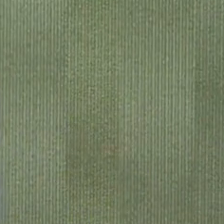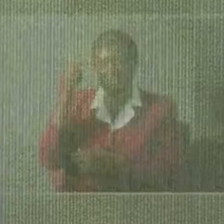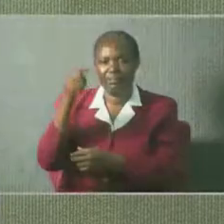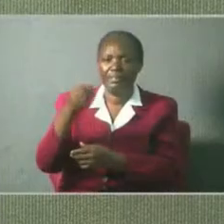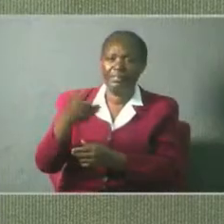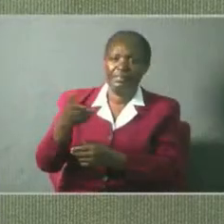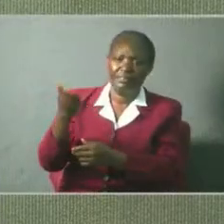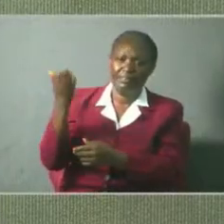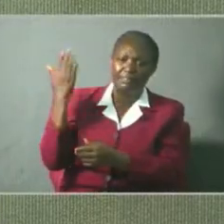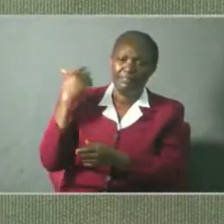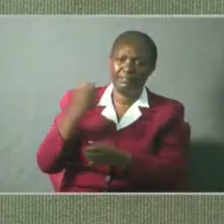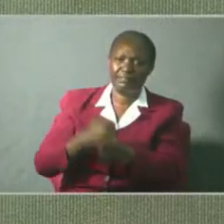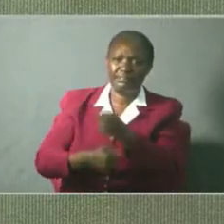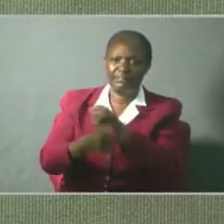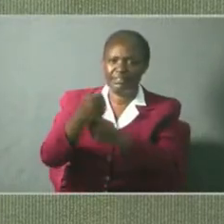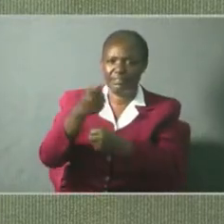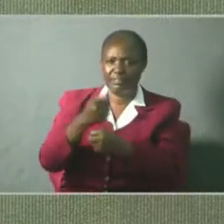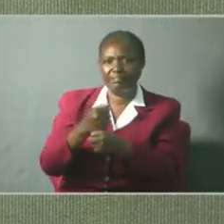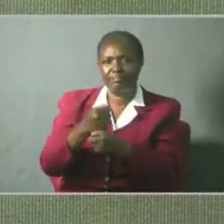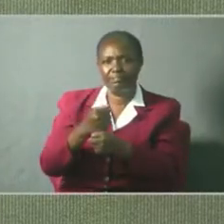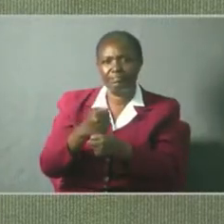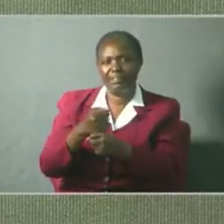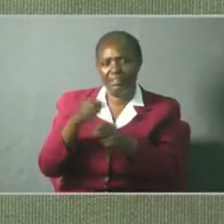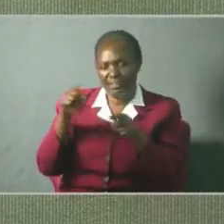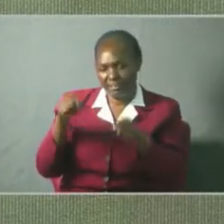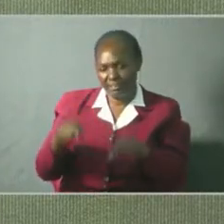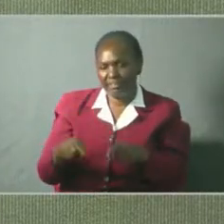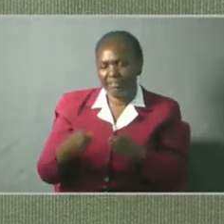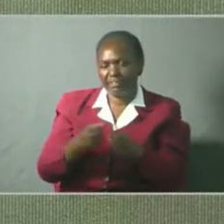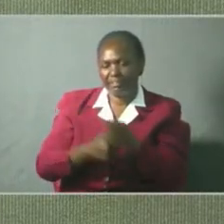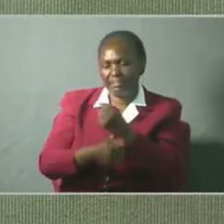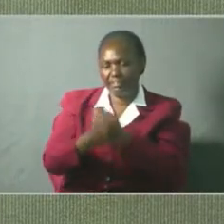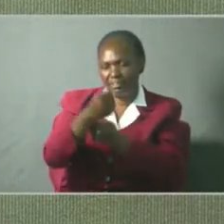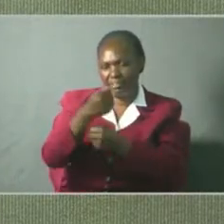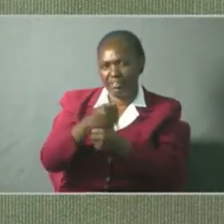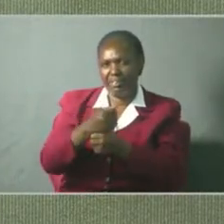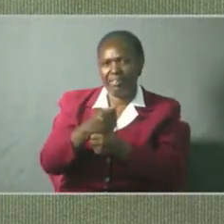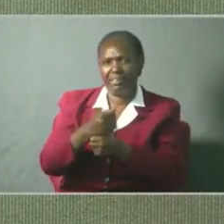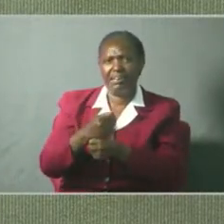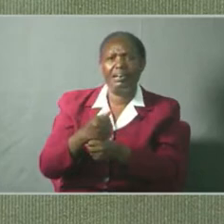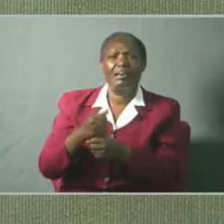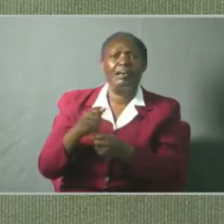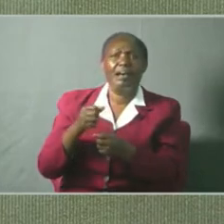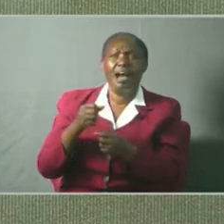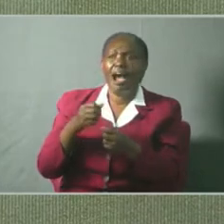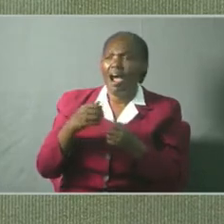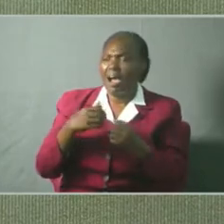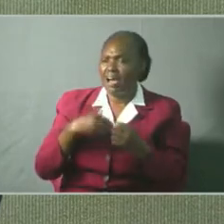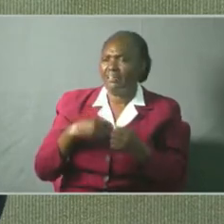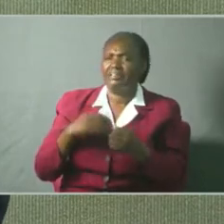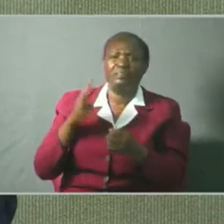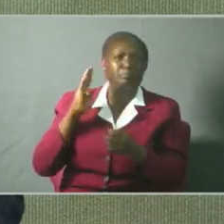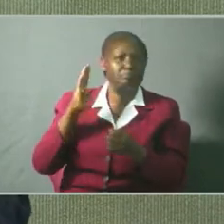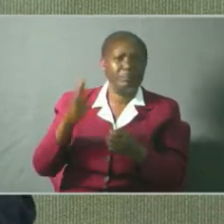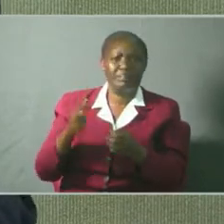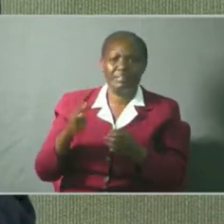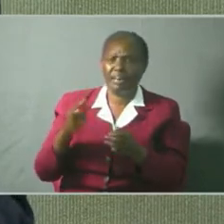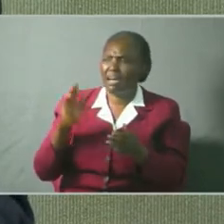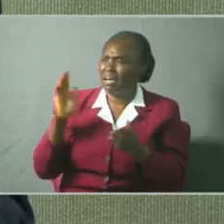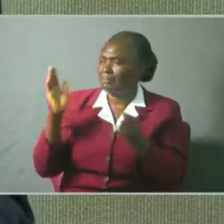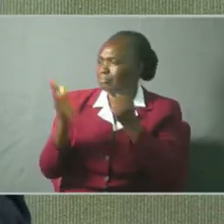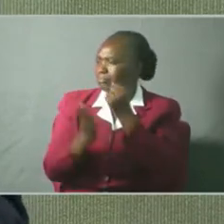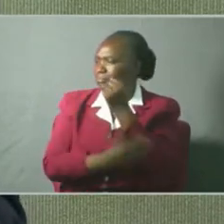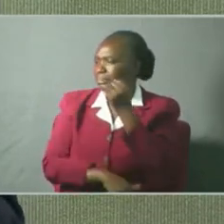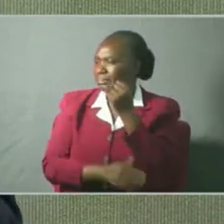last year and this year has been a terrible year for a lot of people.